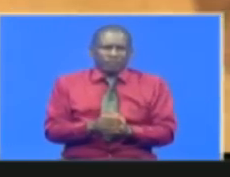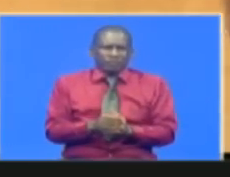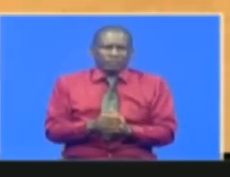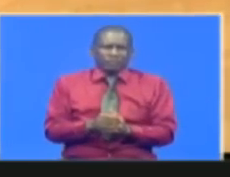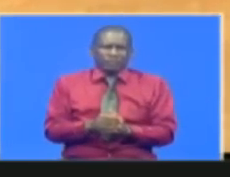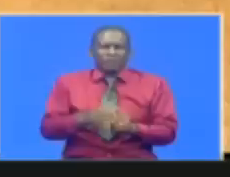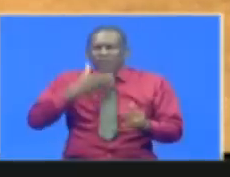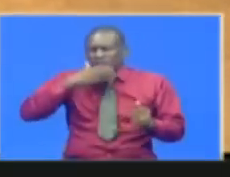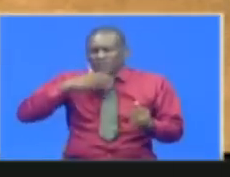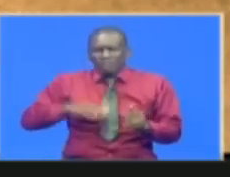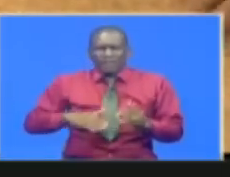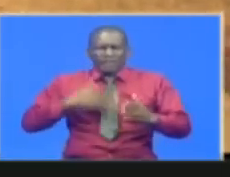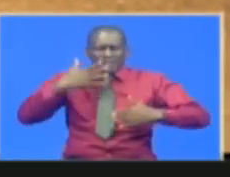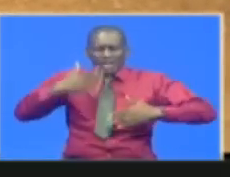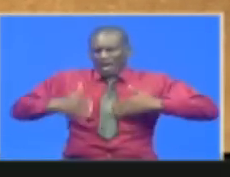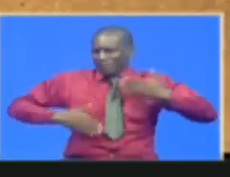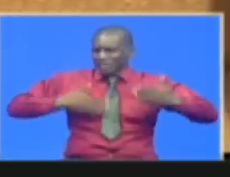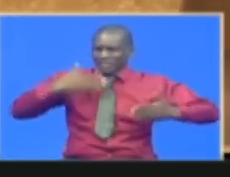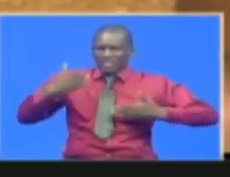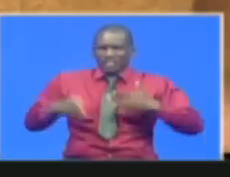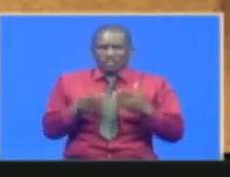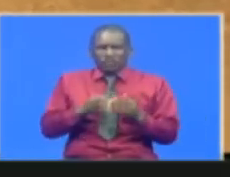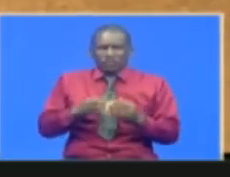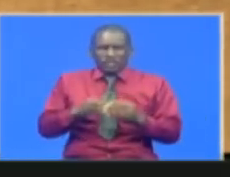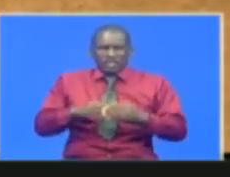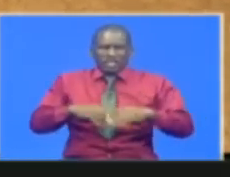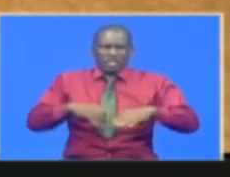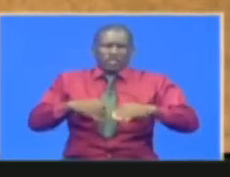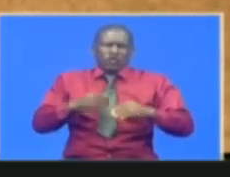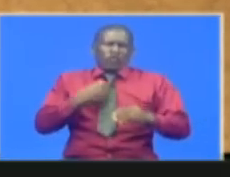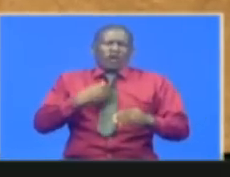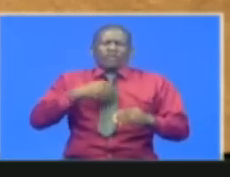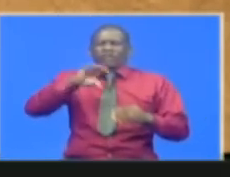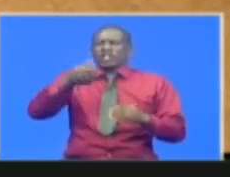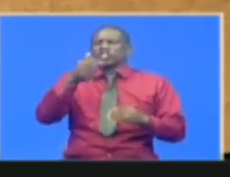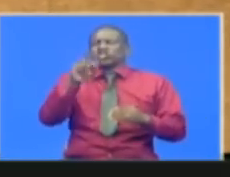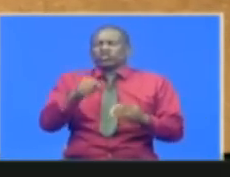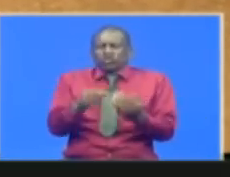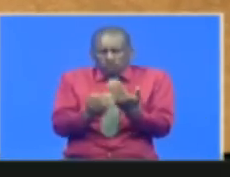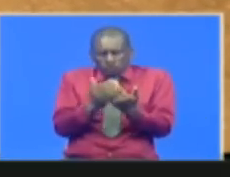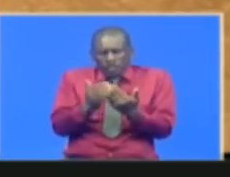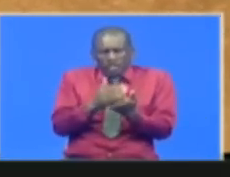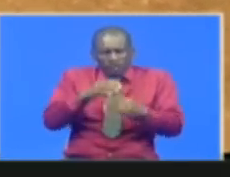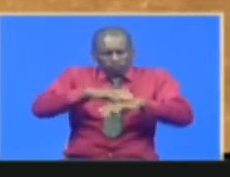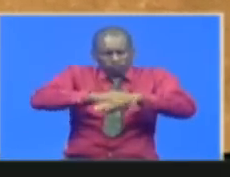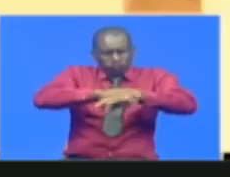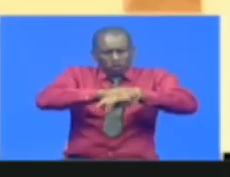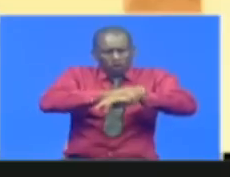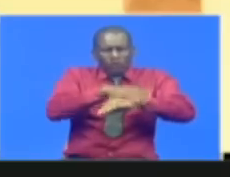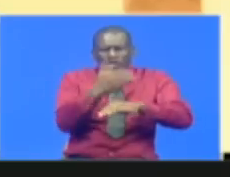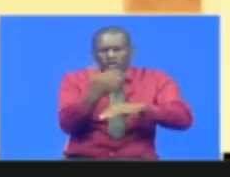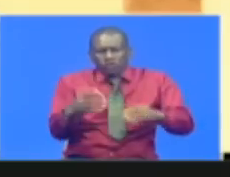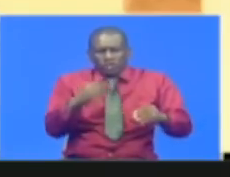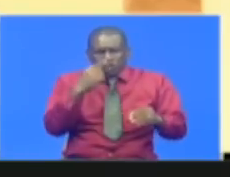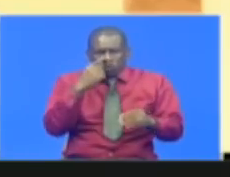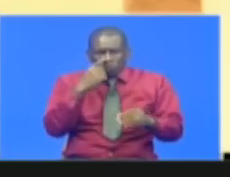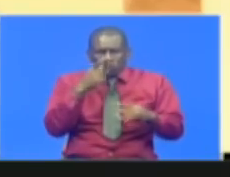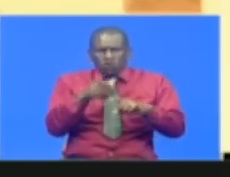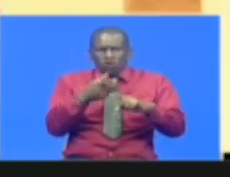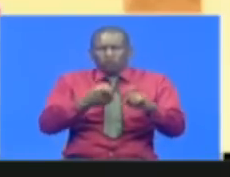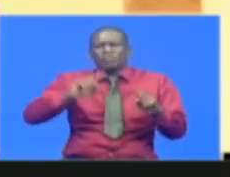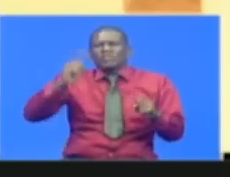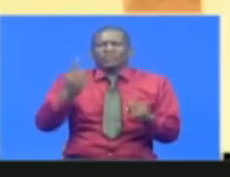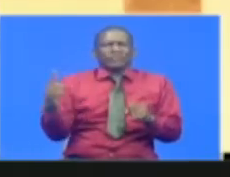The parents are appreciative of the convenience of having John attend to their children at home. From day one,